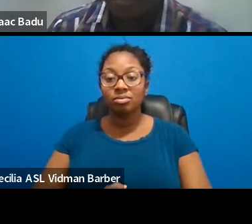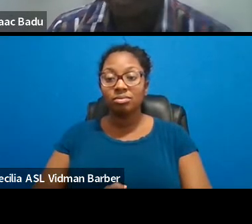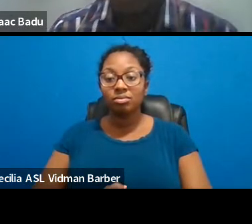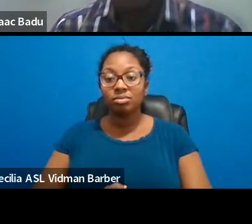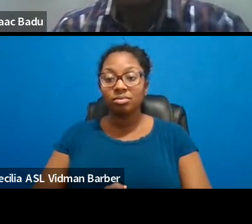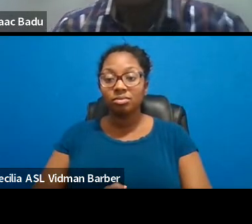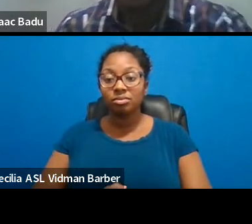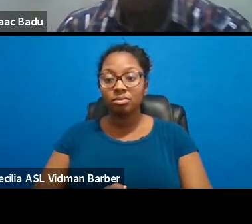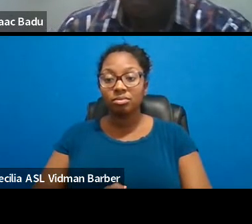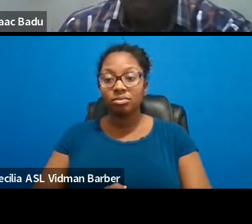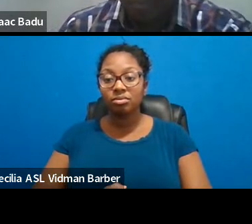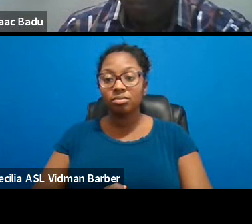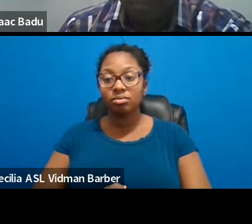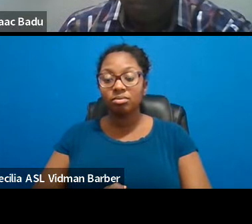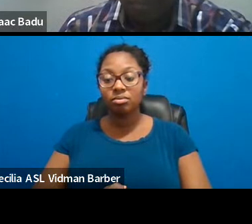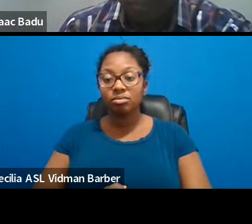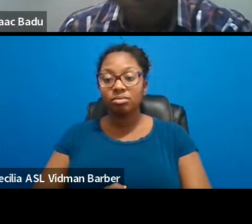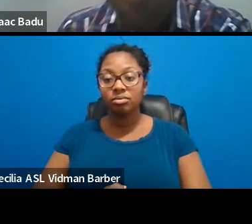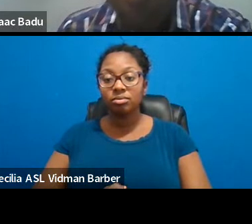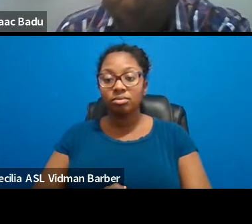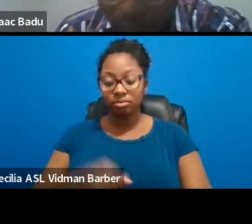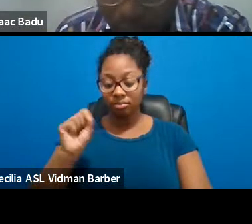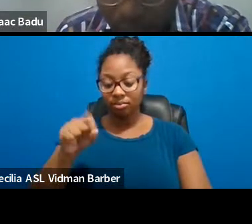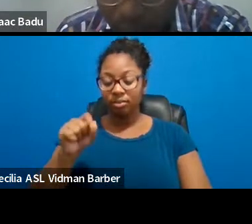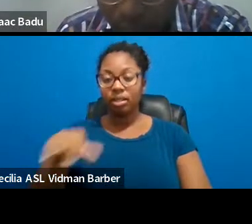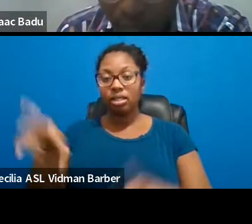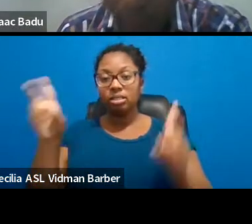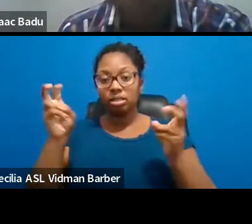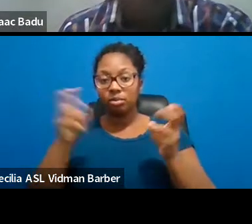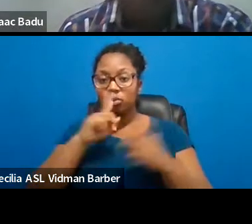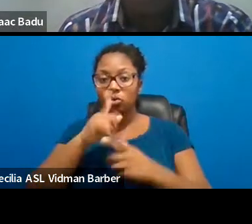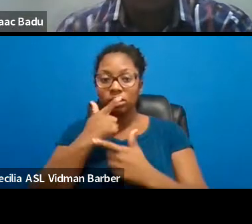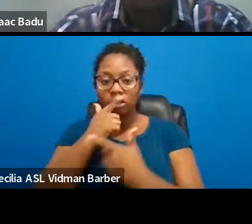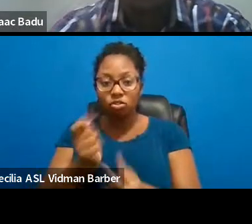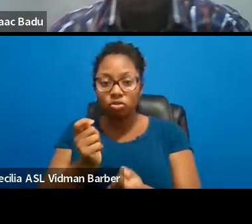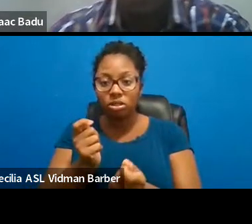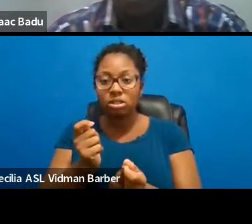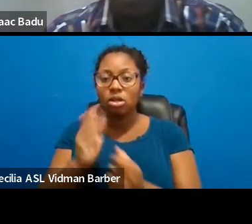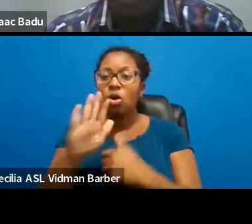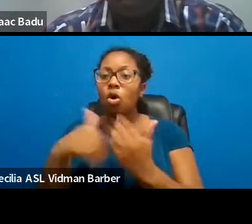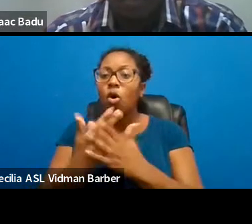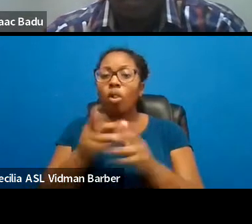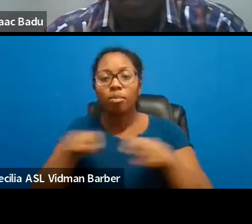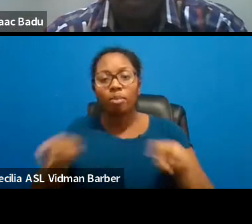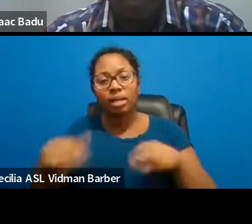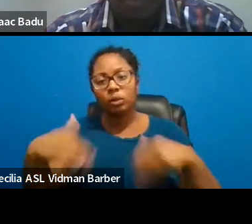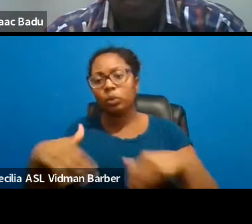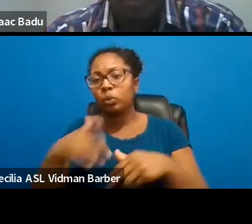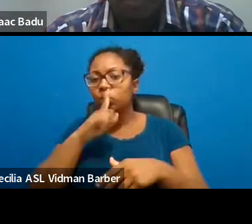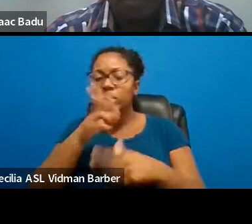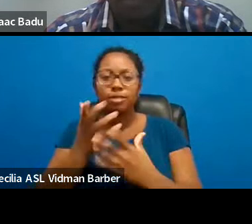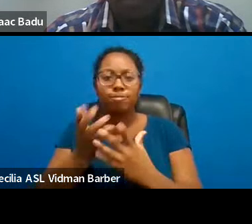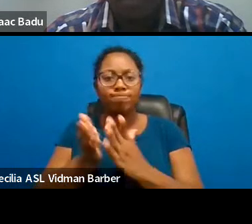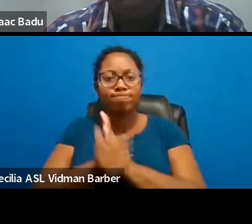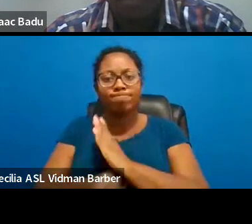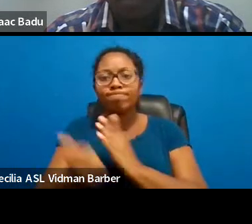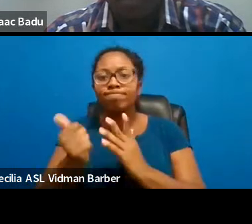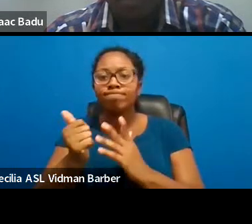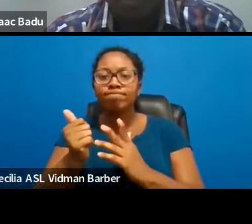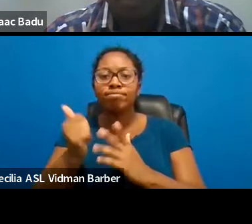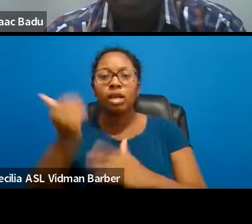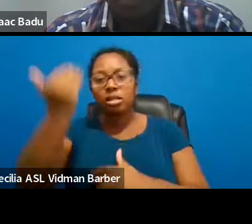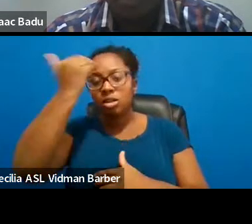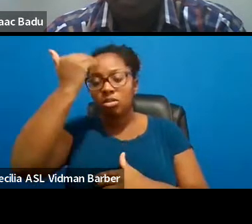is really of interest to me. I think all the panelists had something to say. As a community manager